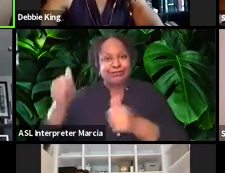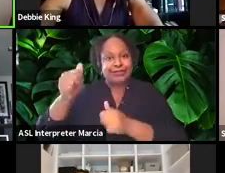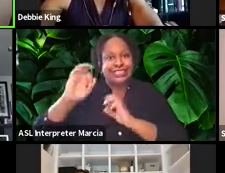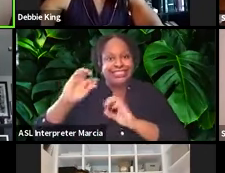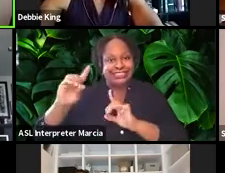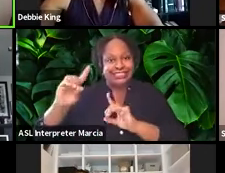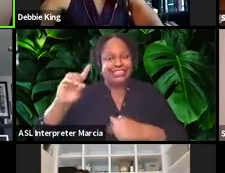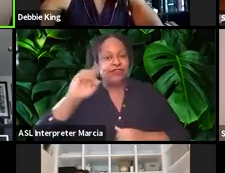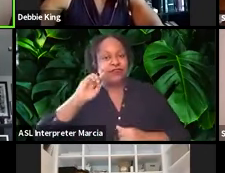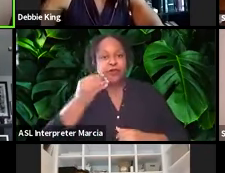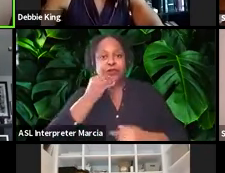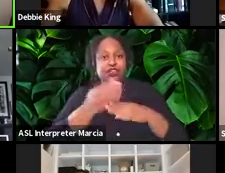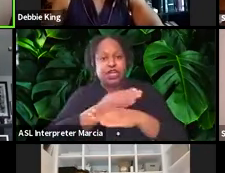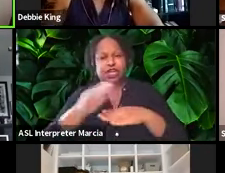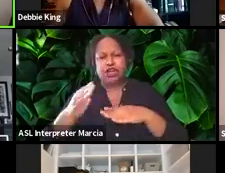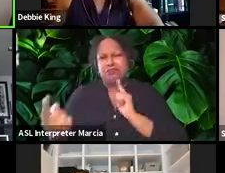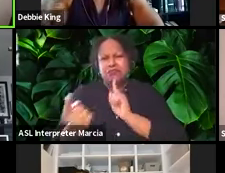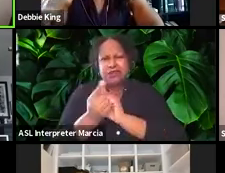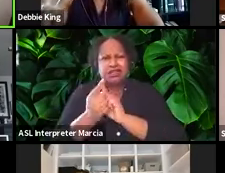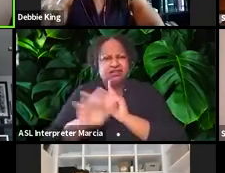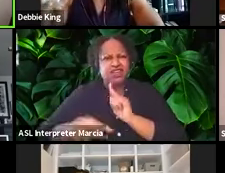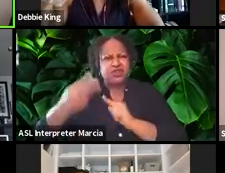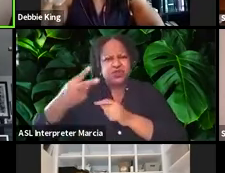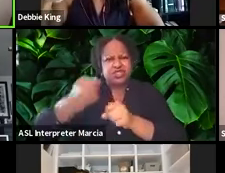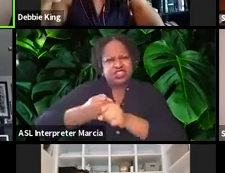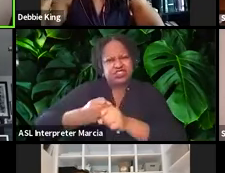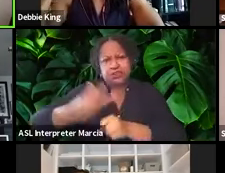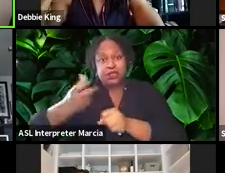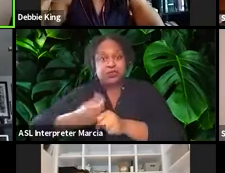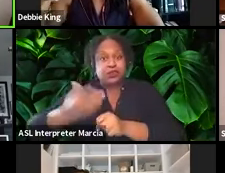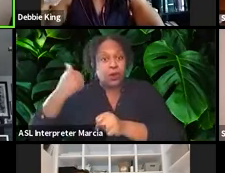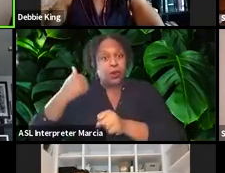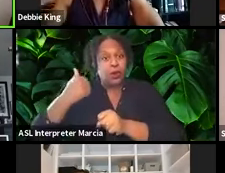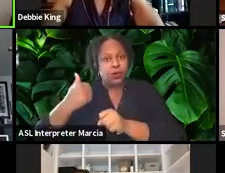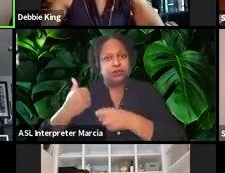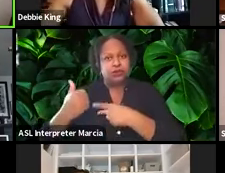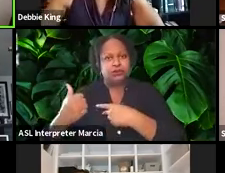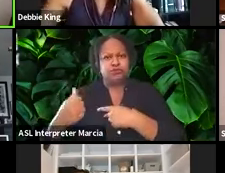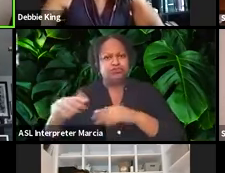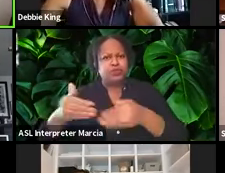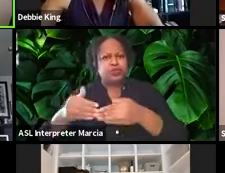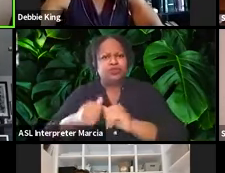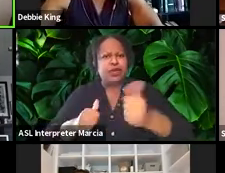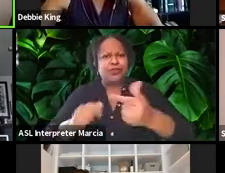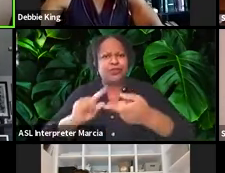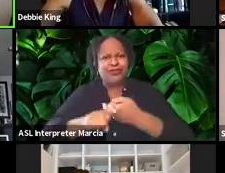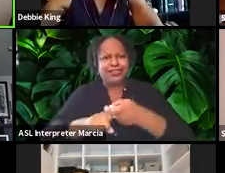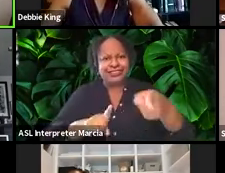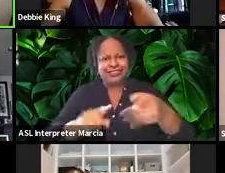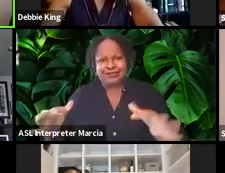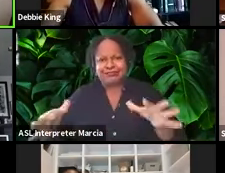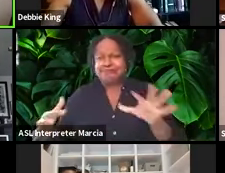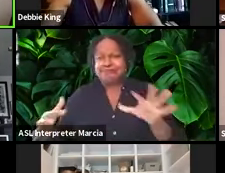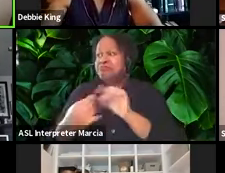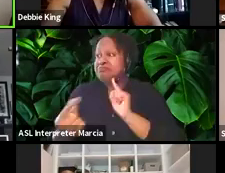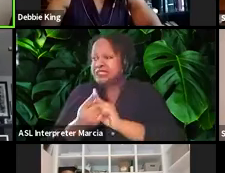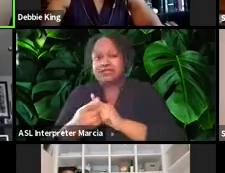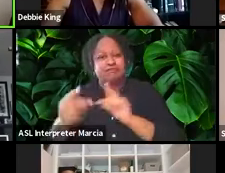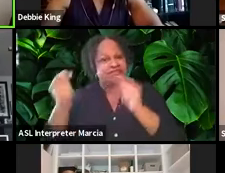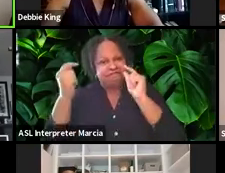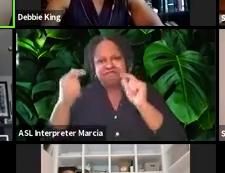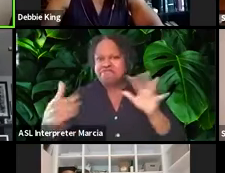FoodShare, about, I think, maybe 2.5, 3 years ago through a mutual friend, and the connection was